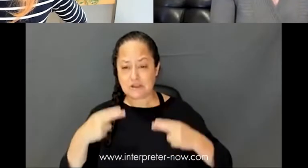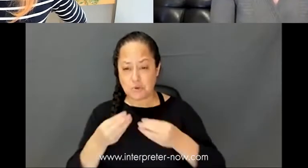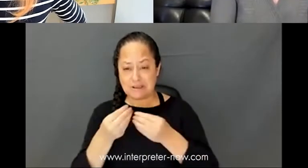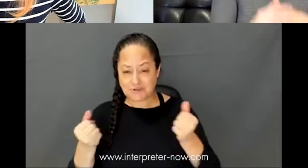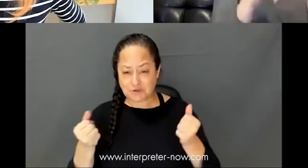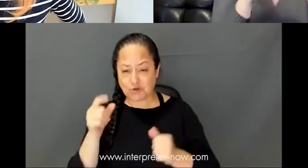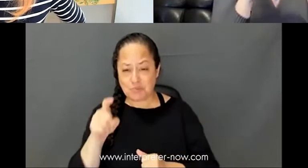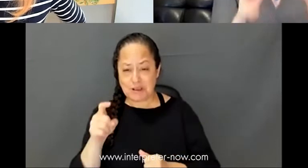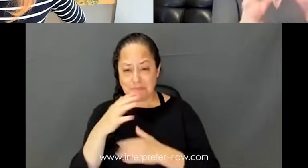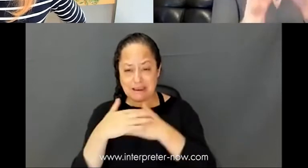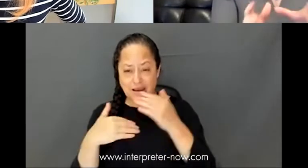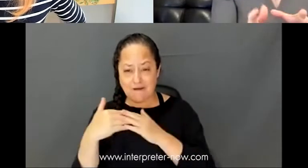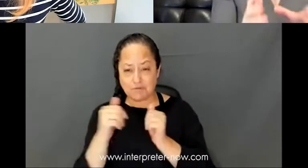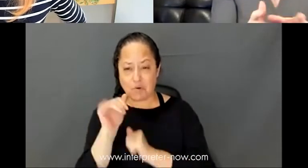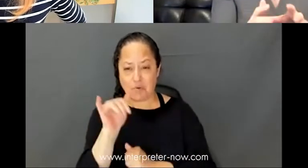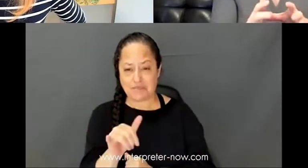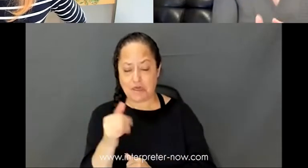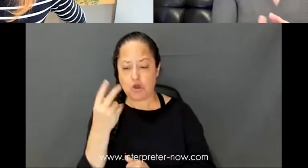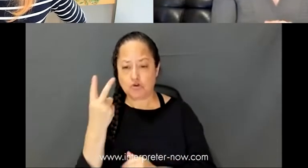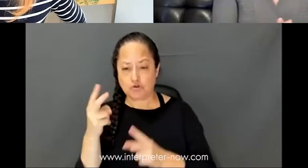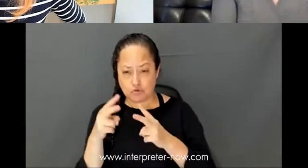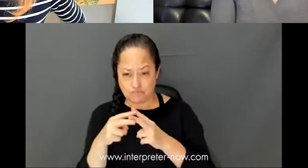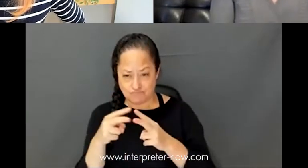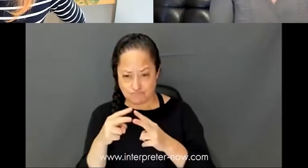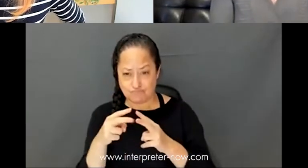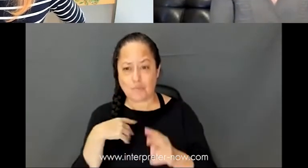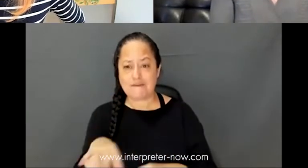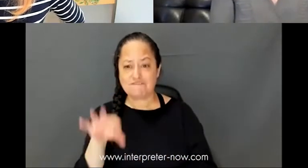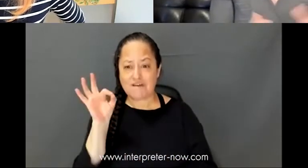that. But here are 2 very concrete things we found.